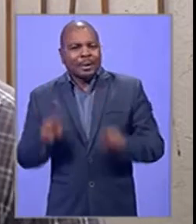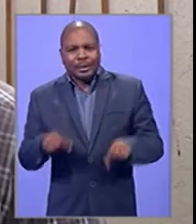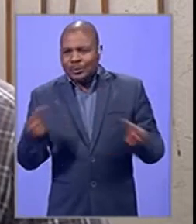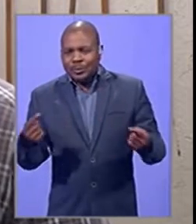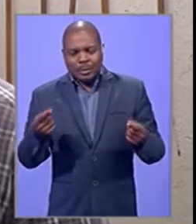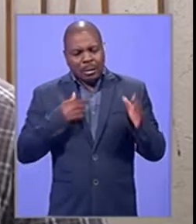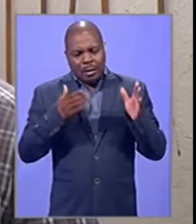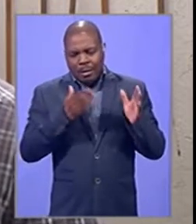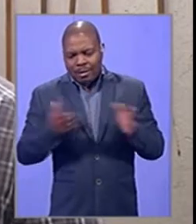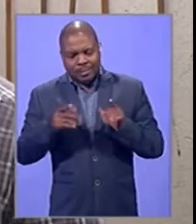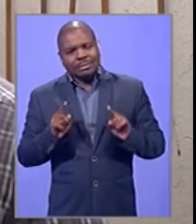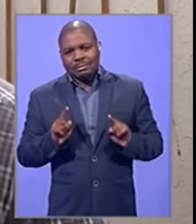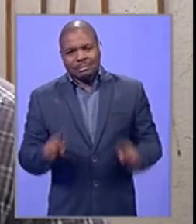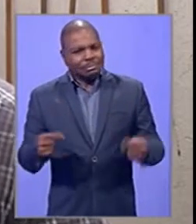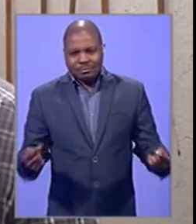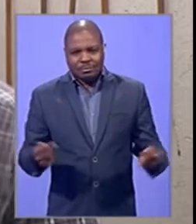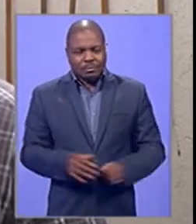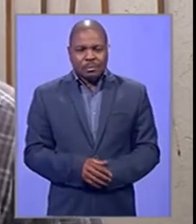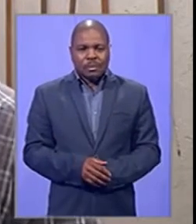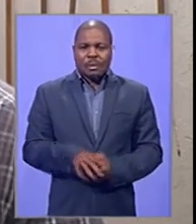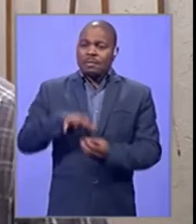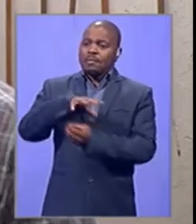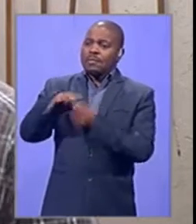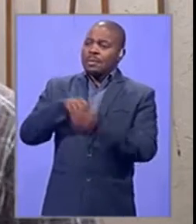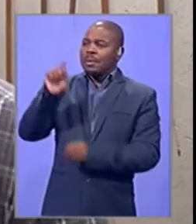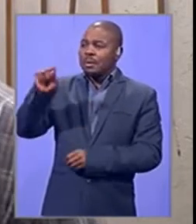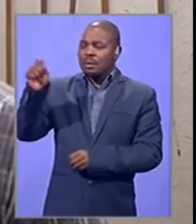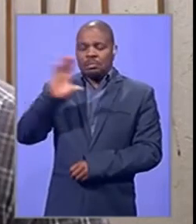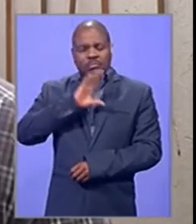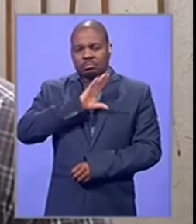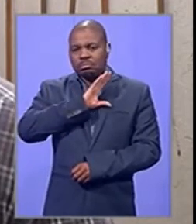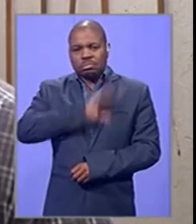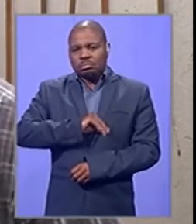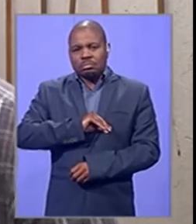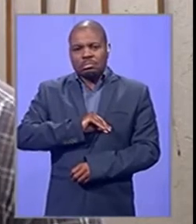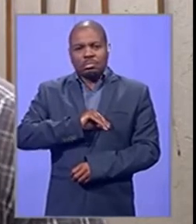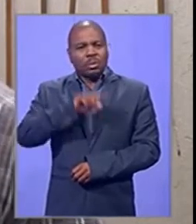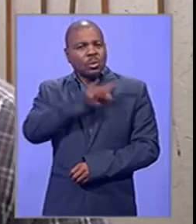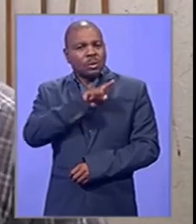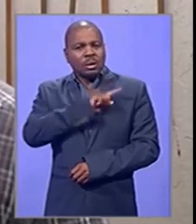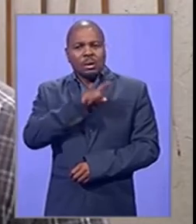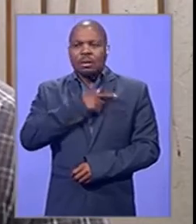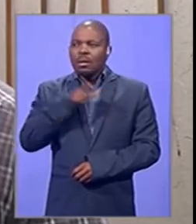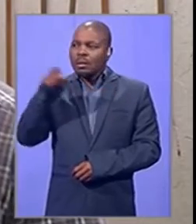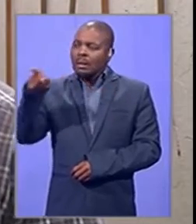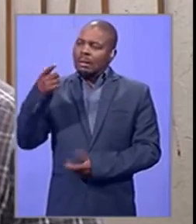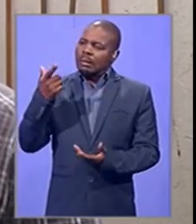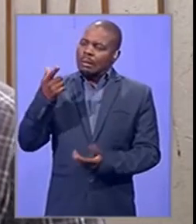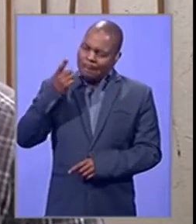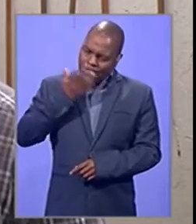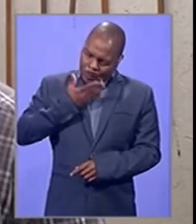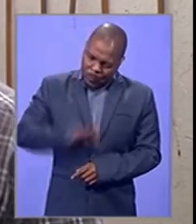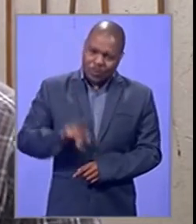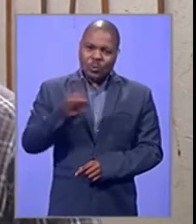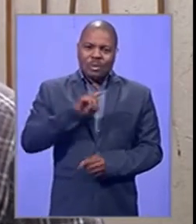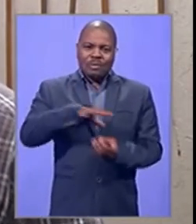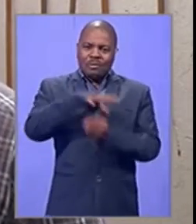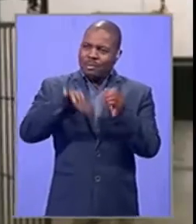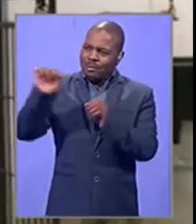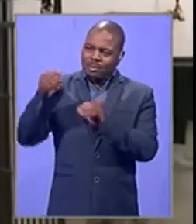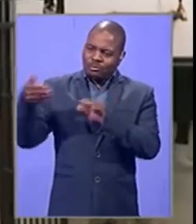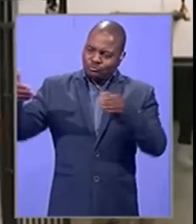anything. The families are so disturbed because they got the mandate to bear their